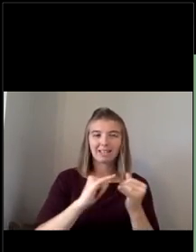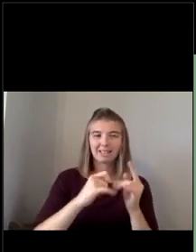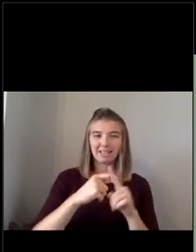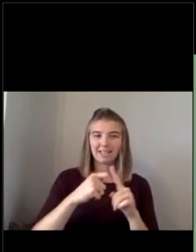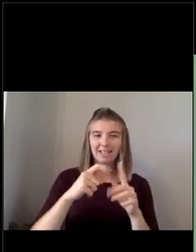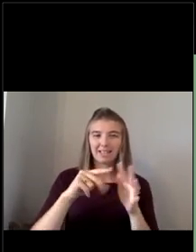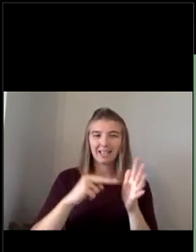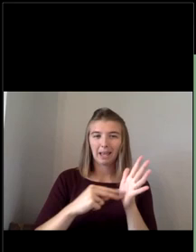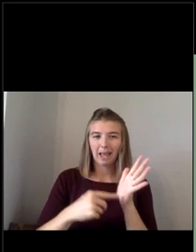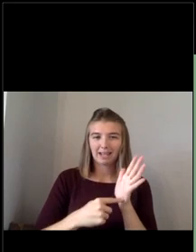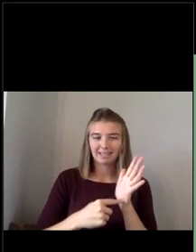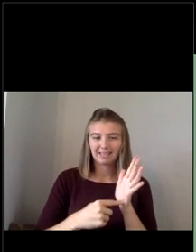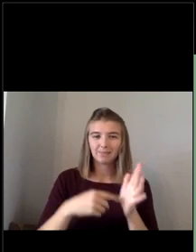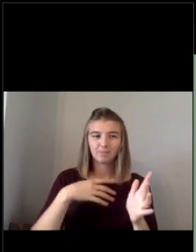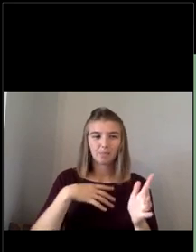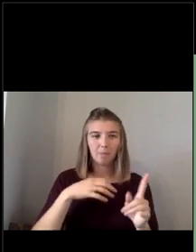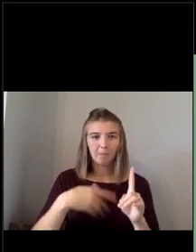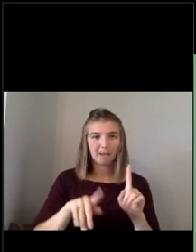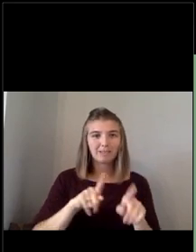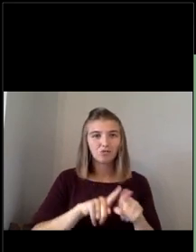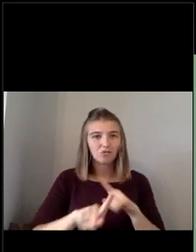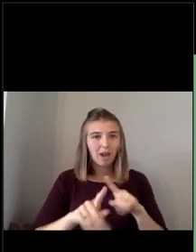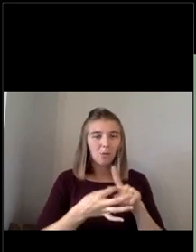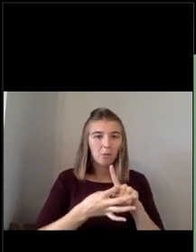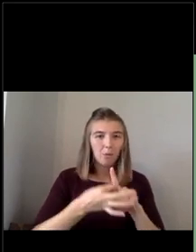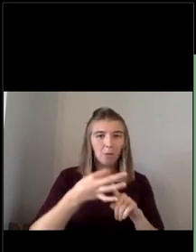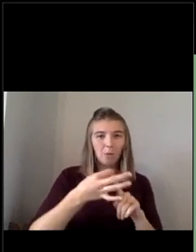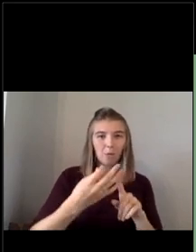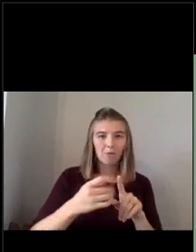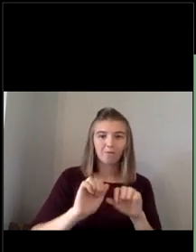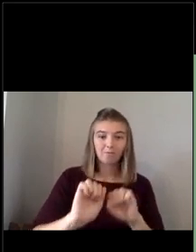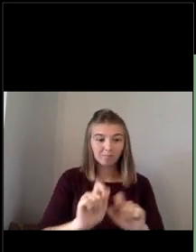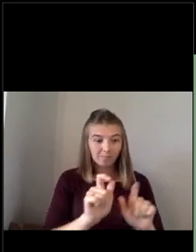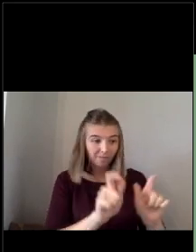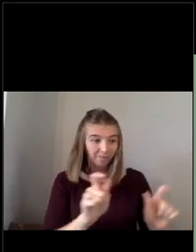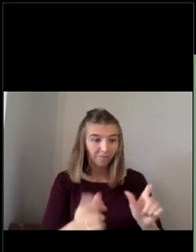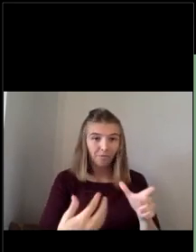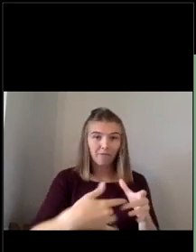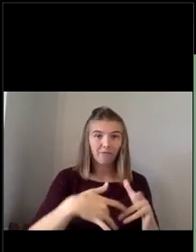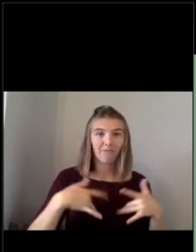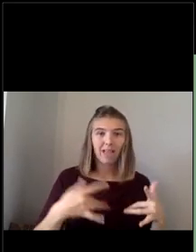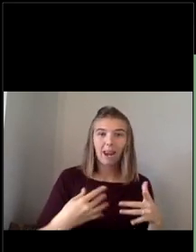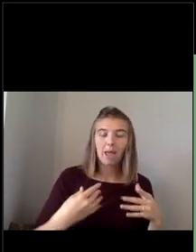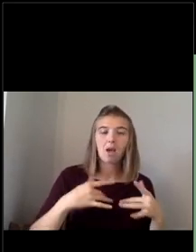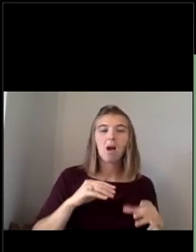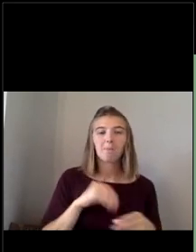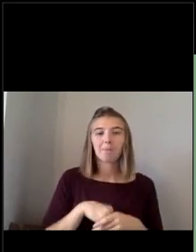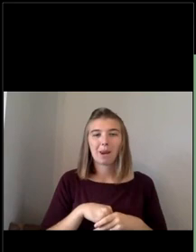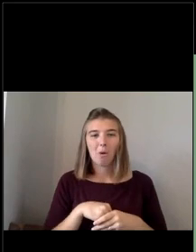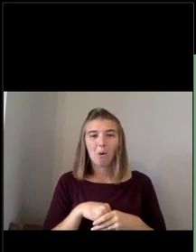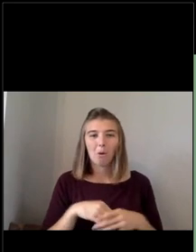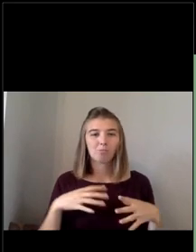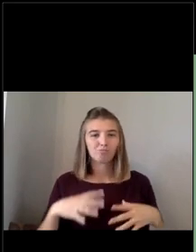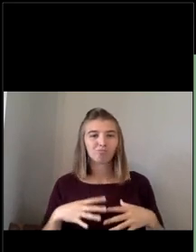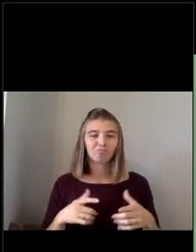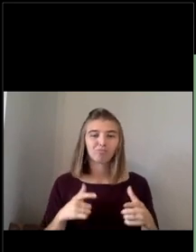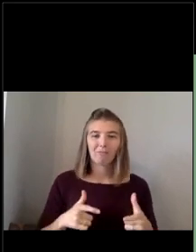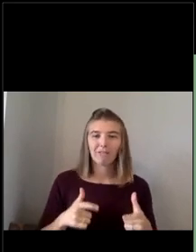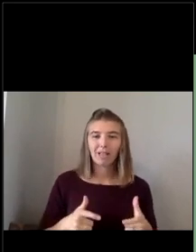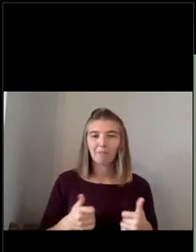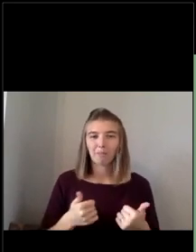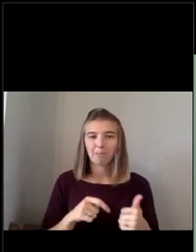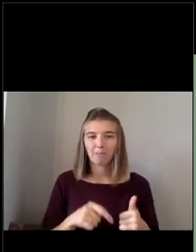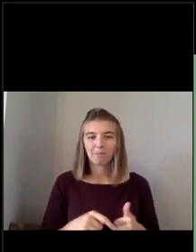Kent. Some of the things that we've done recently is to set up a BAME network for students. We've elected our